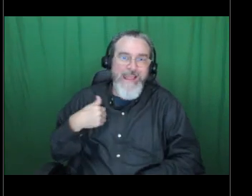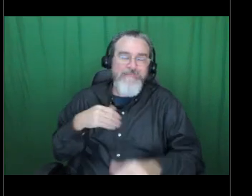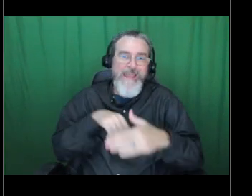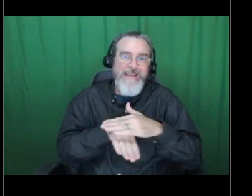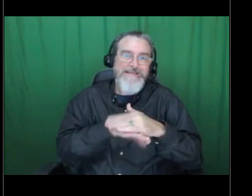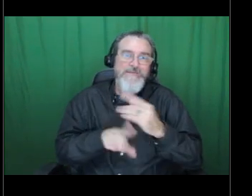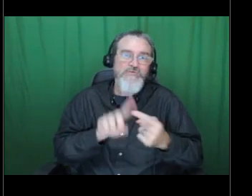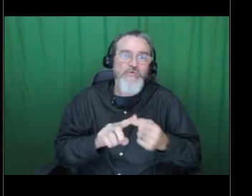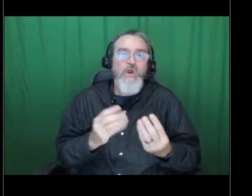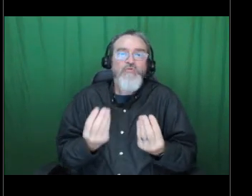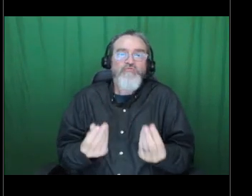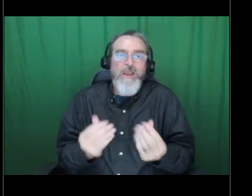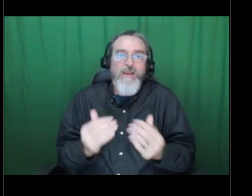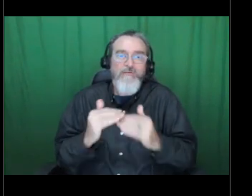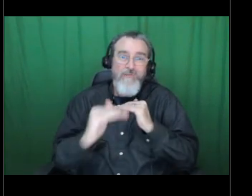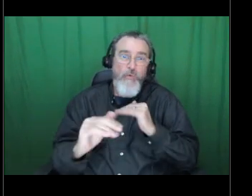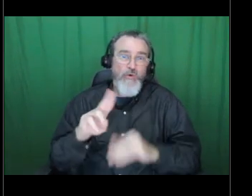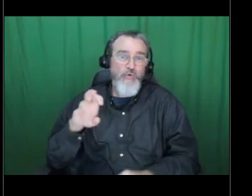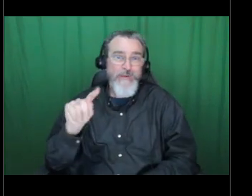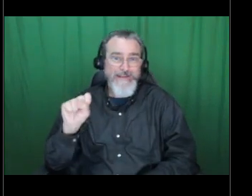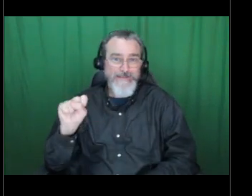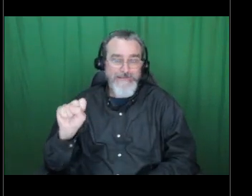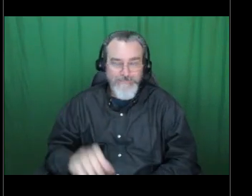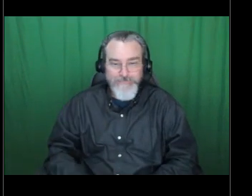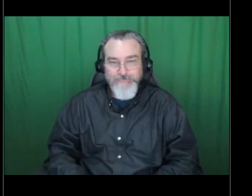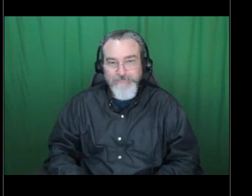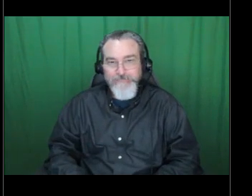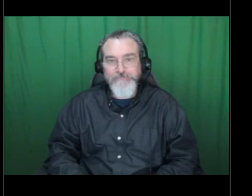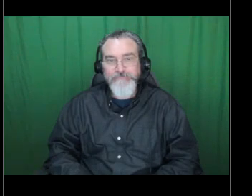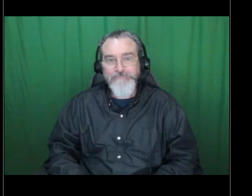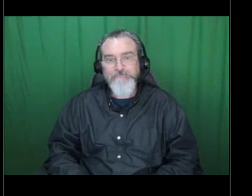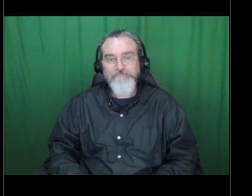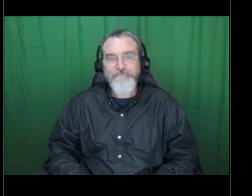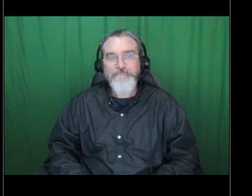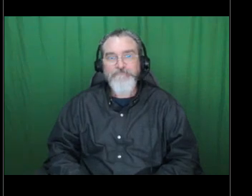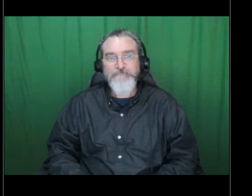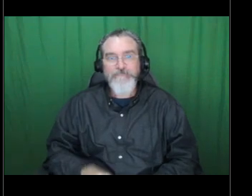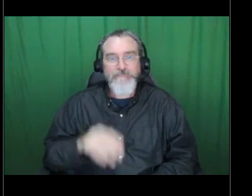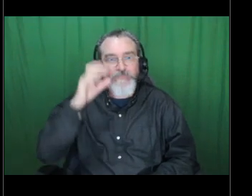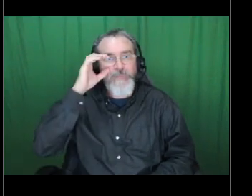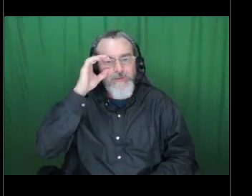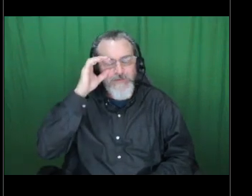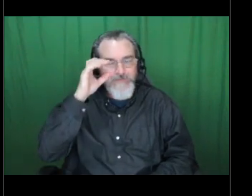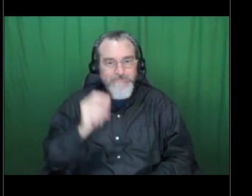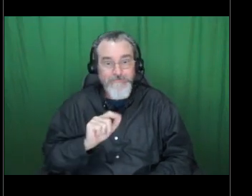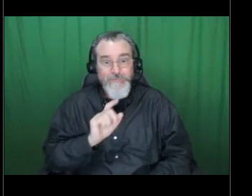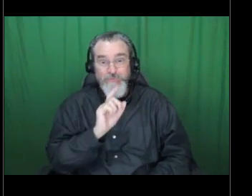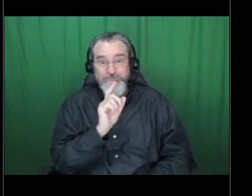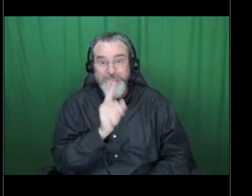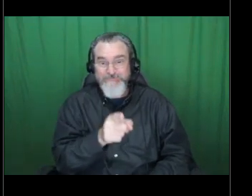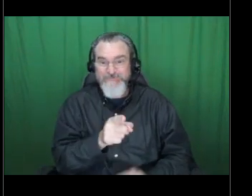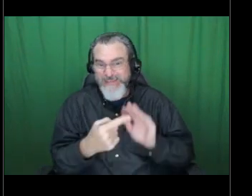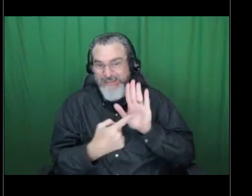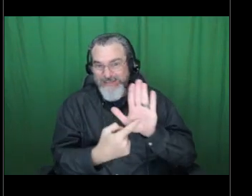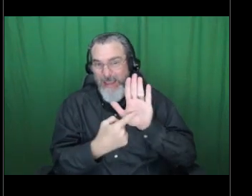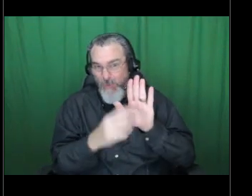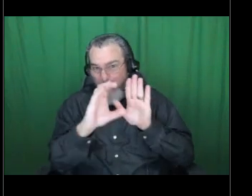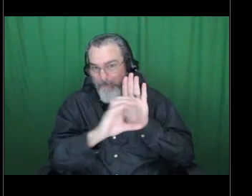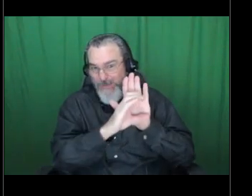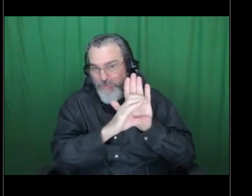Buildings with common entrances and a single ground floor. In this example, we have